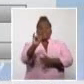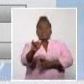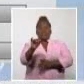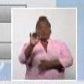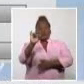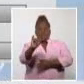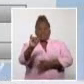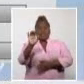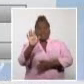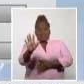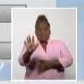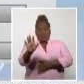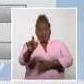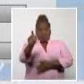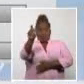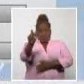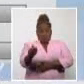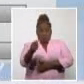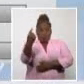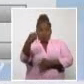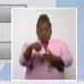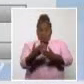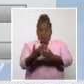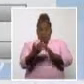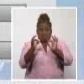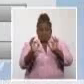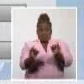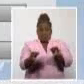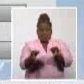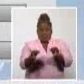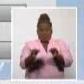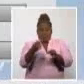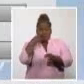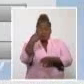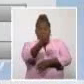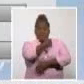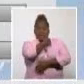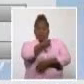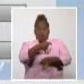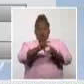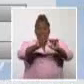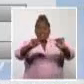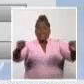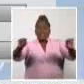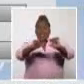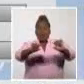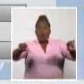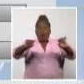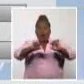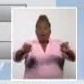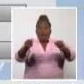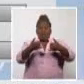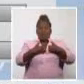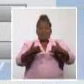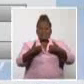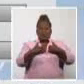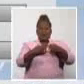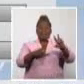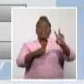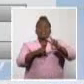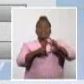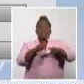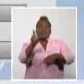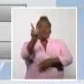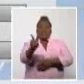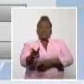81,065 cases confirmed on a single day. We also saw today on the Telesur ticker tape that